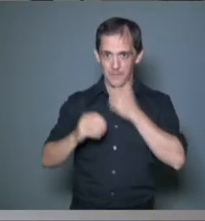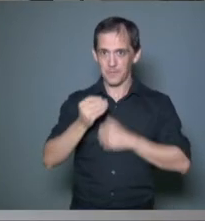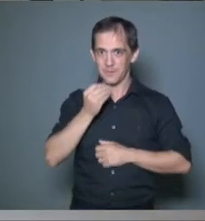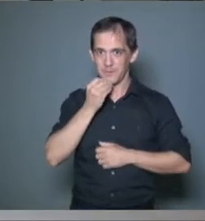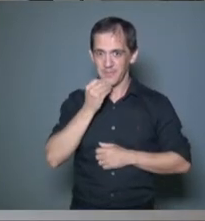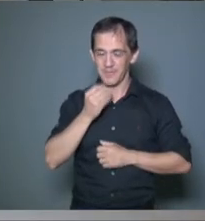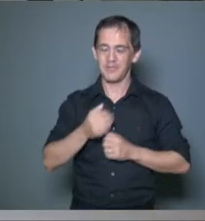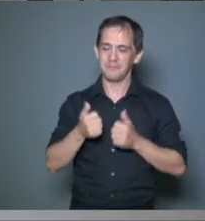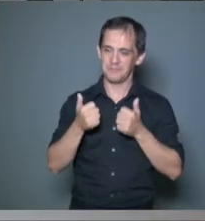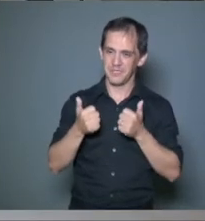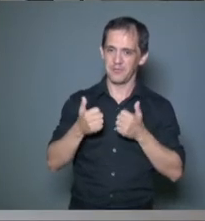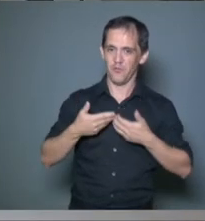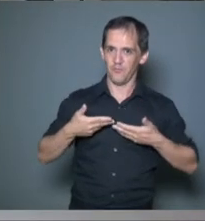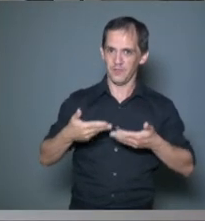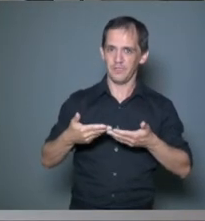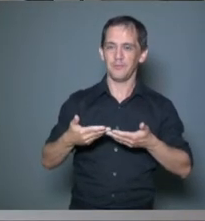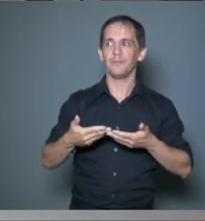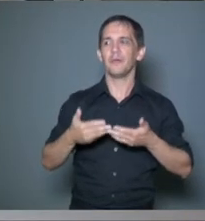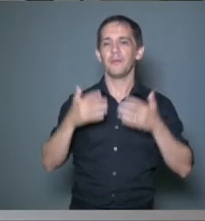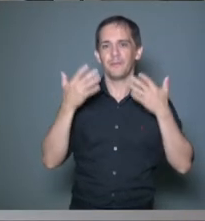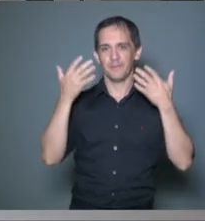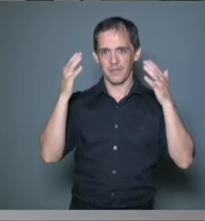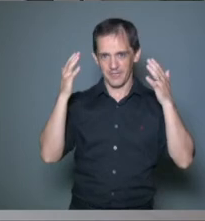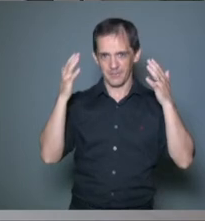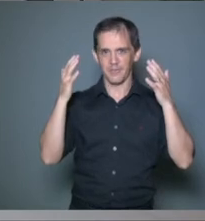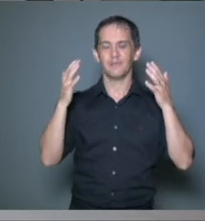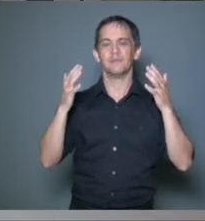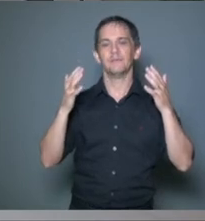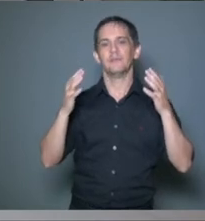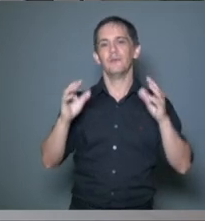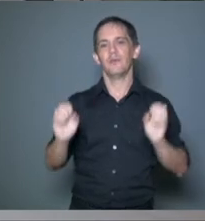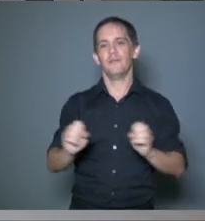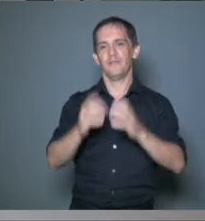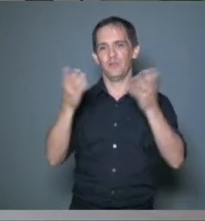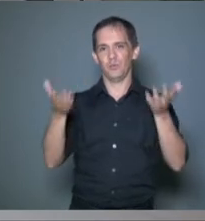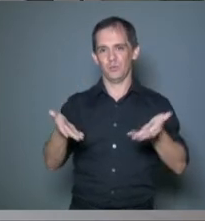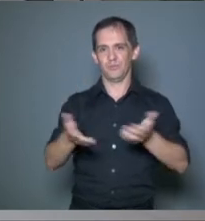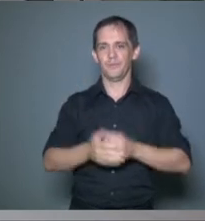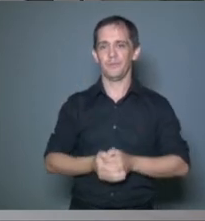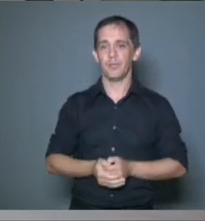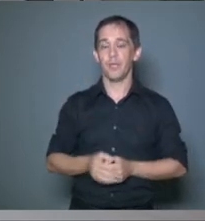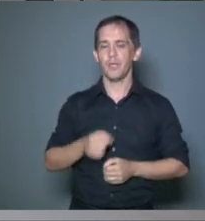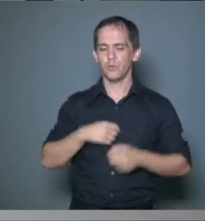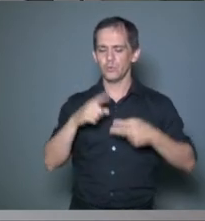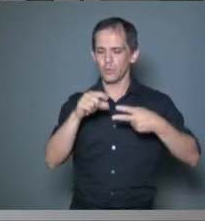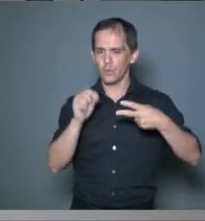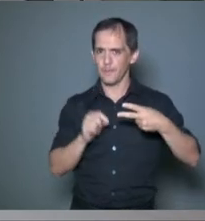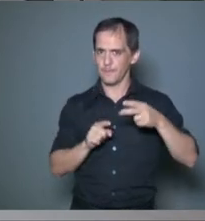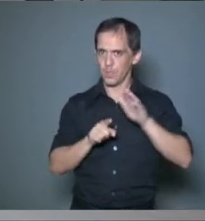Thank you for the opportunity. Congratulations on this event. Two questions on my side.